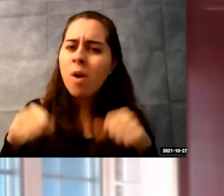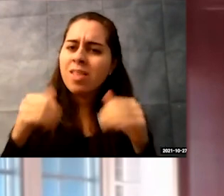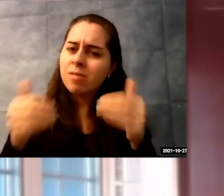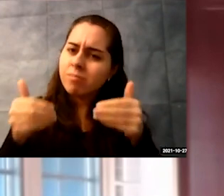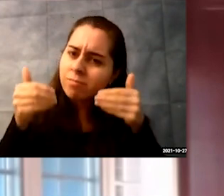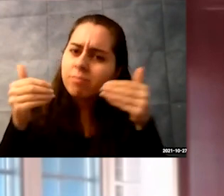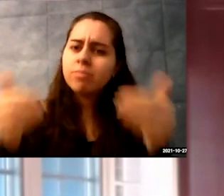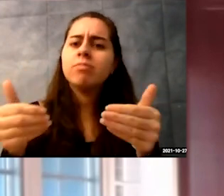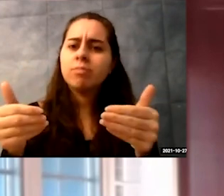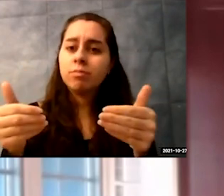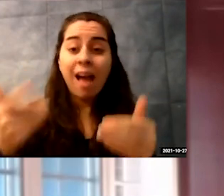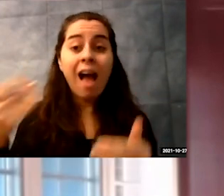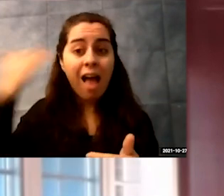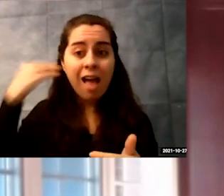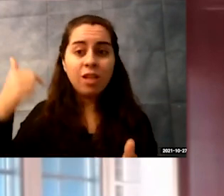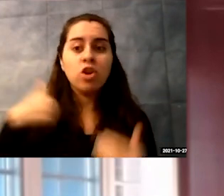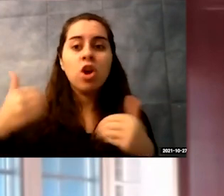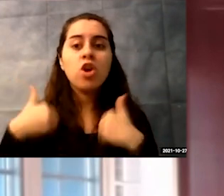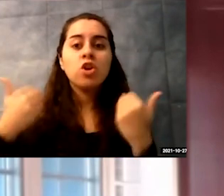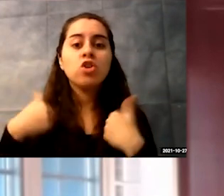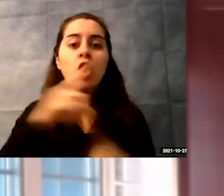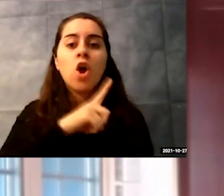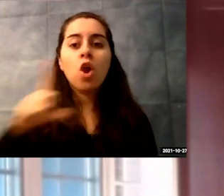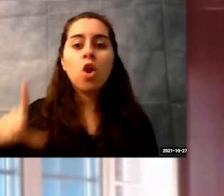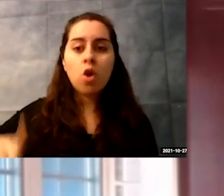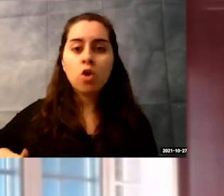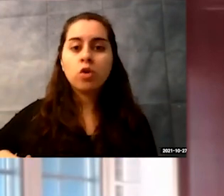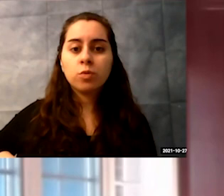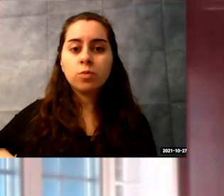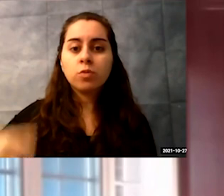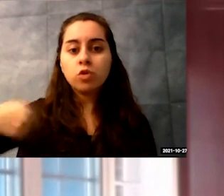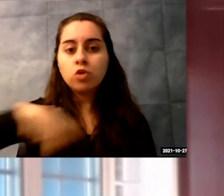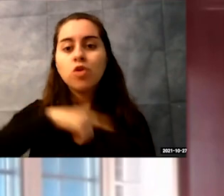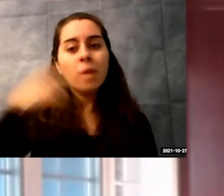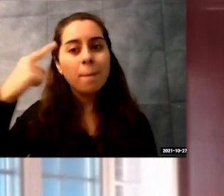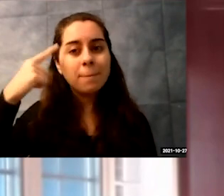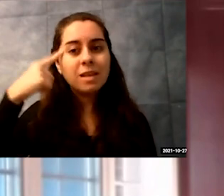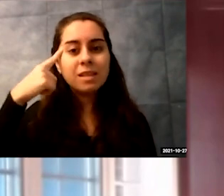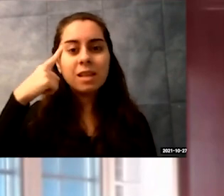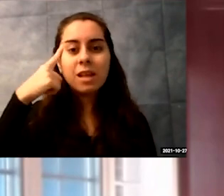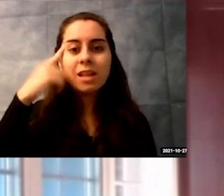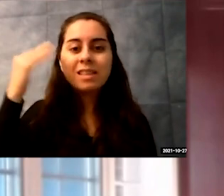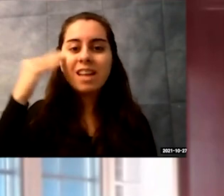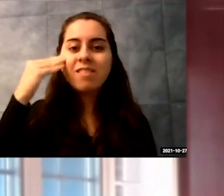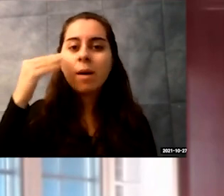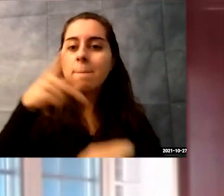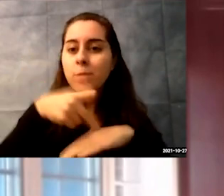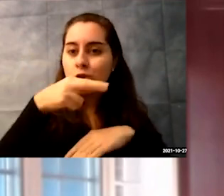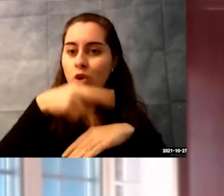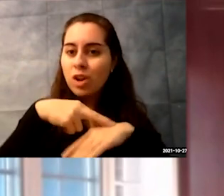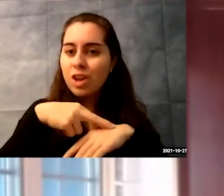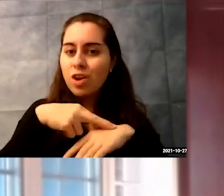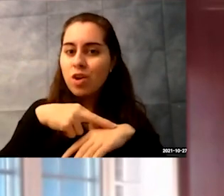know, when we were in the Young Lords, we used to say we were a divided nation, that one third of the Puerto Rican people lived in the United States,